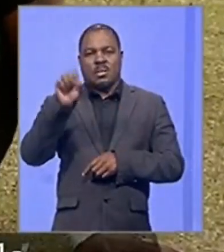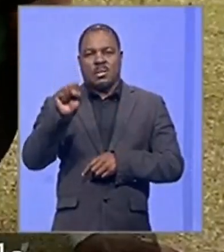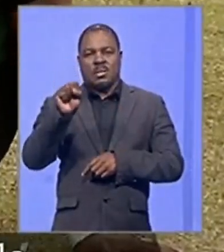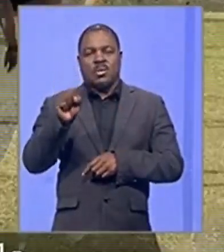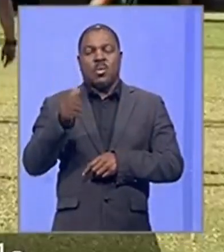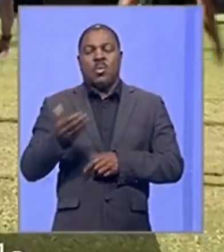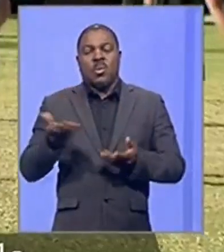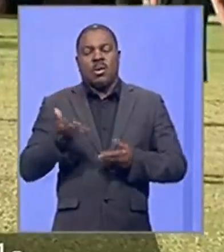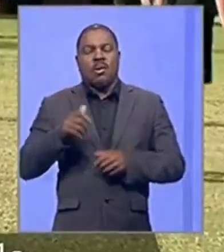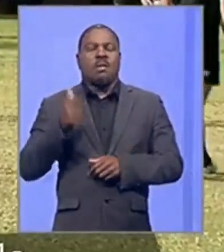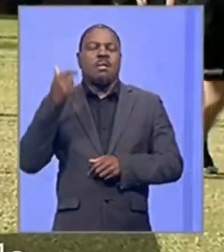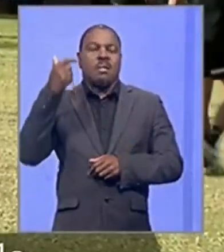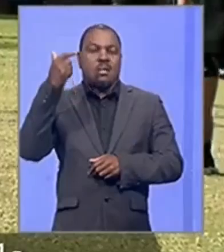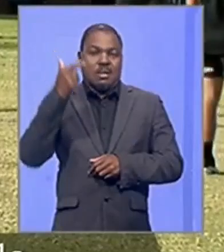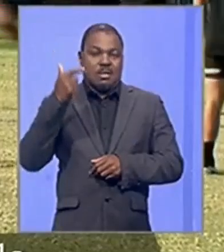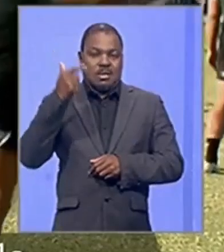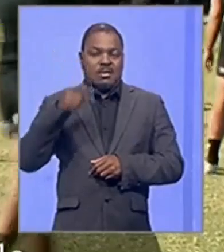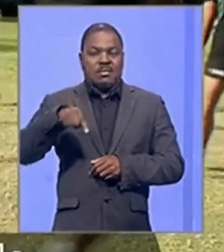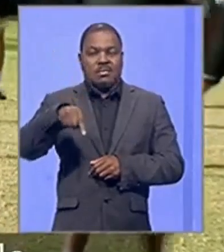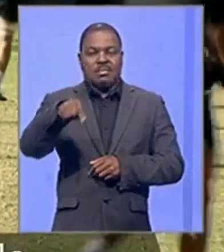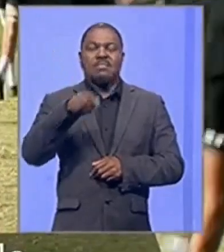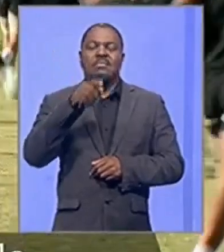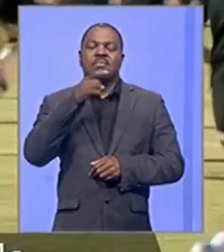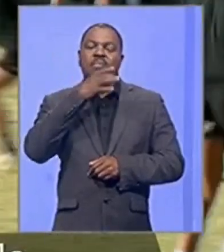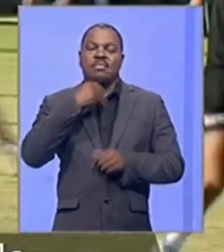ka London ka Mokibelo Thapama.